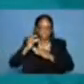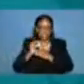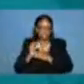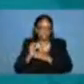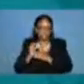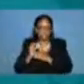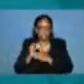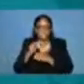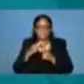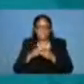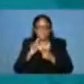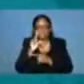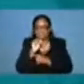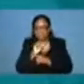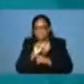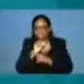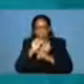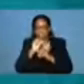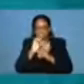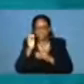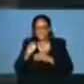21% had no qualifications at all.